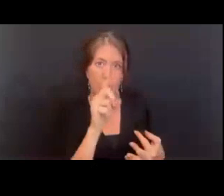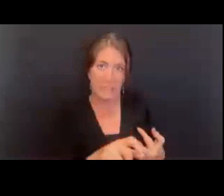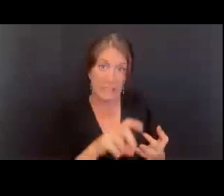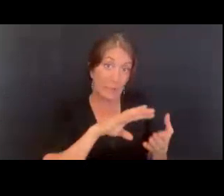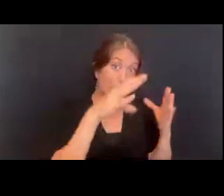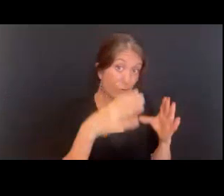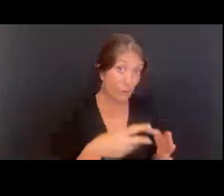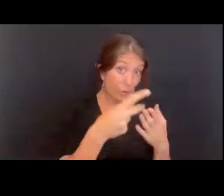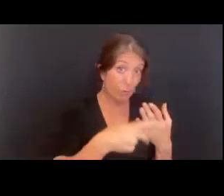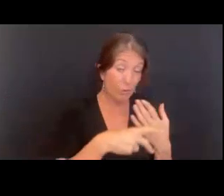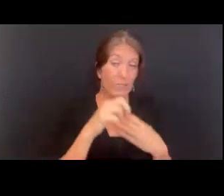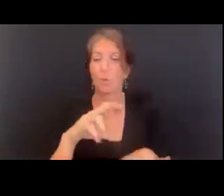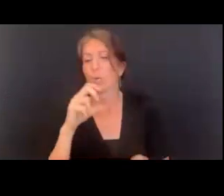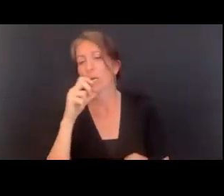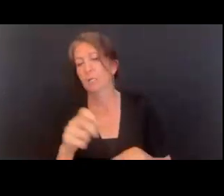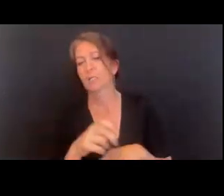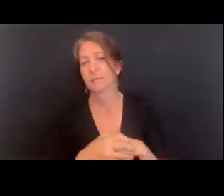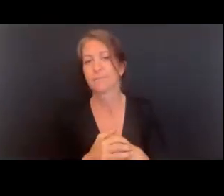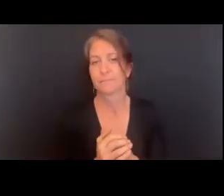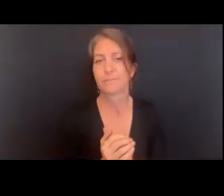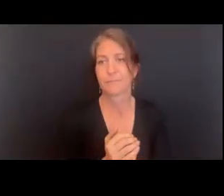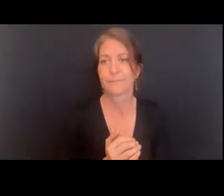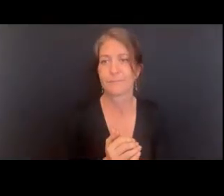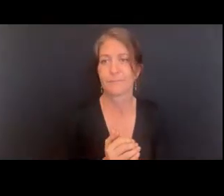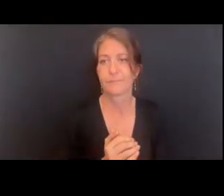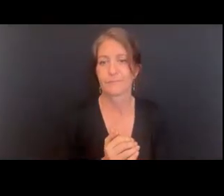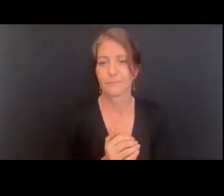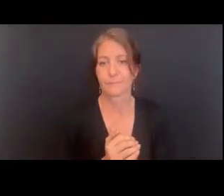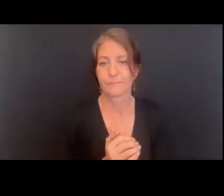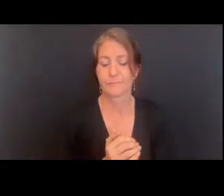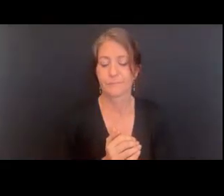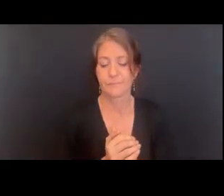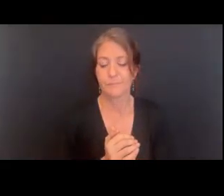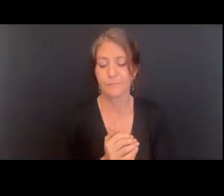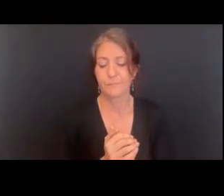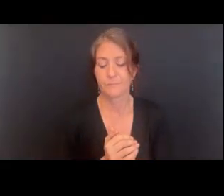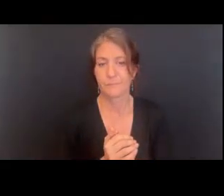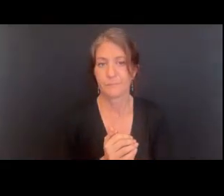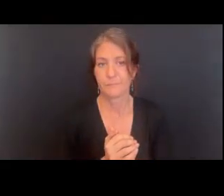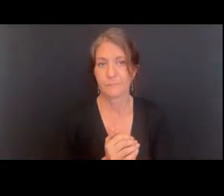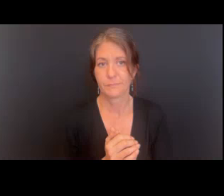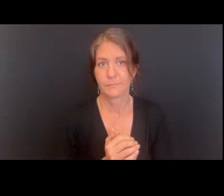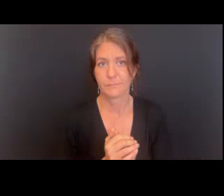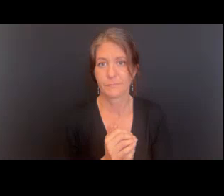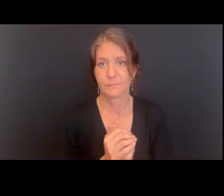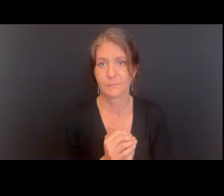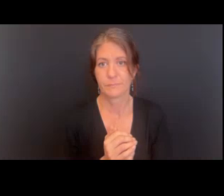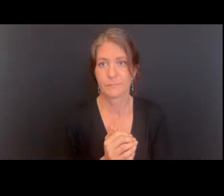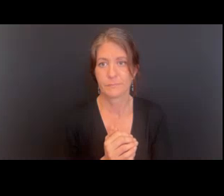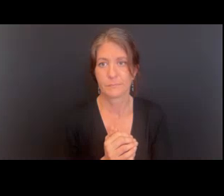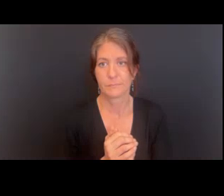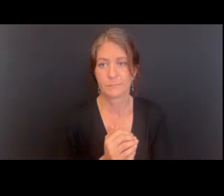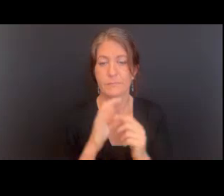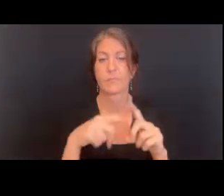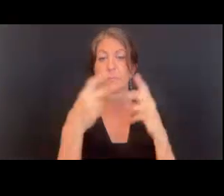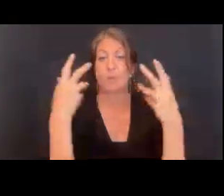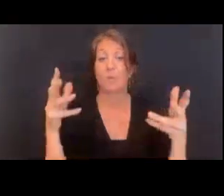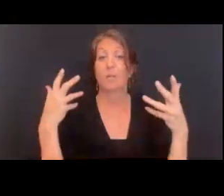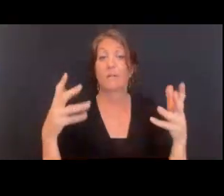them or if they would qualify with the criteria. And then once we have spoken with the community member